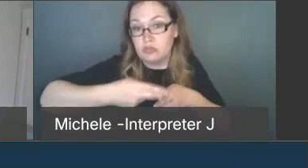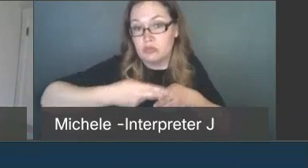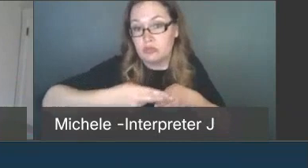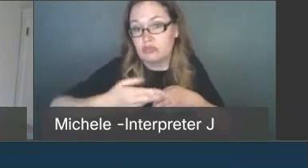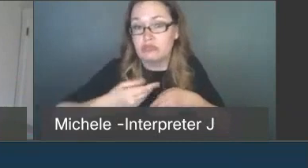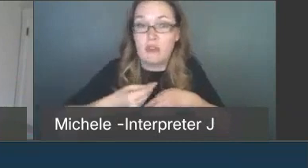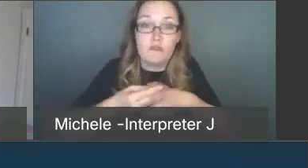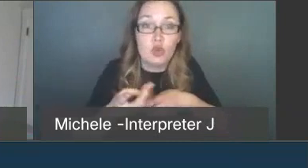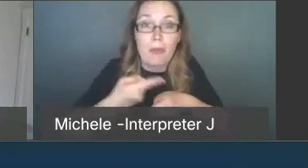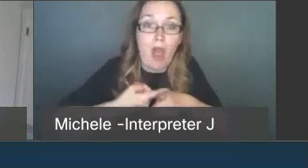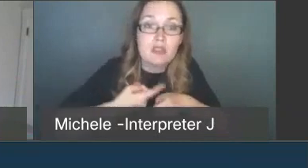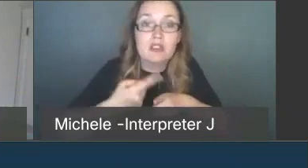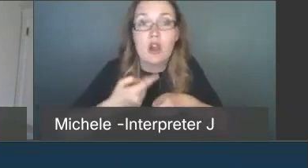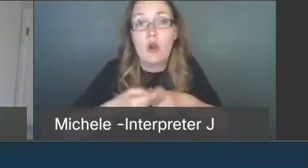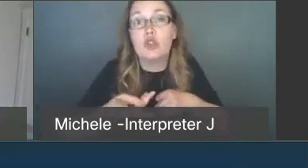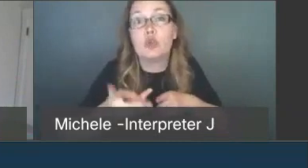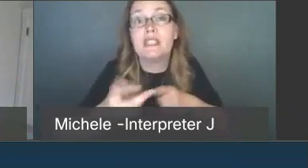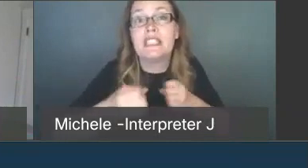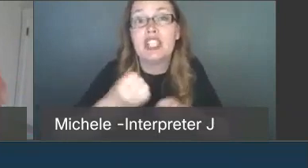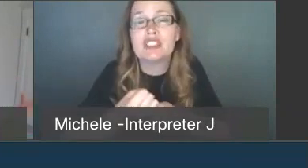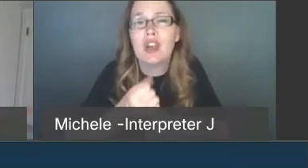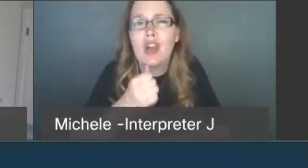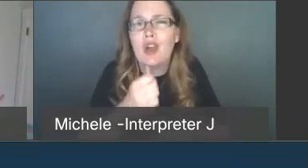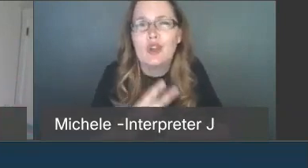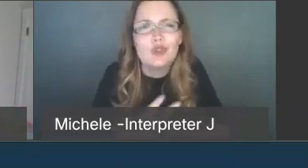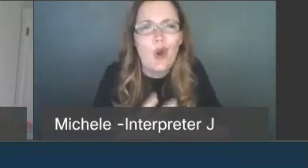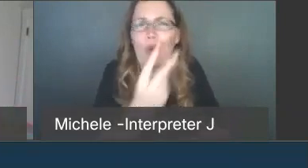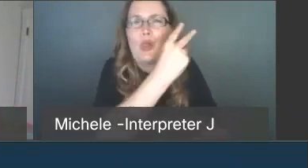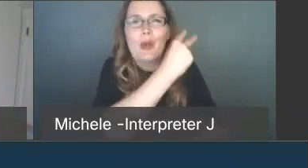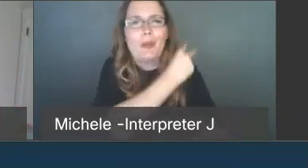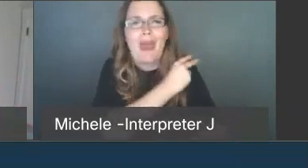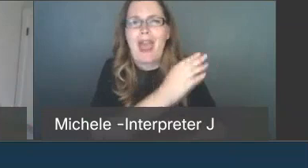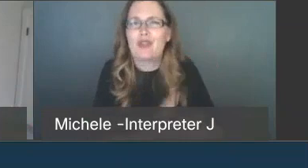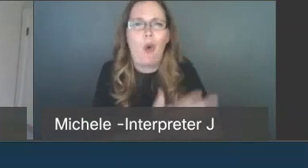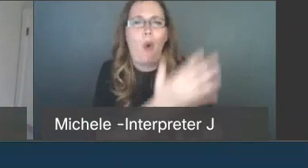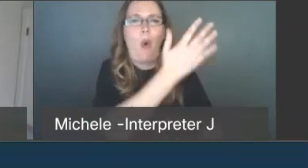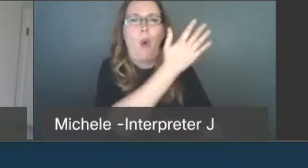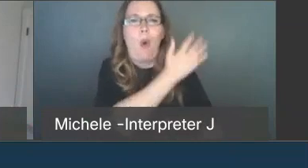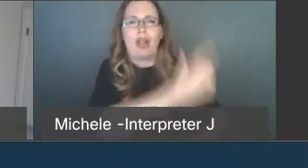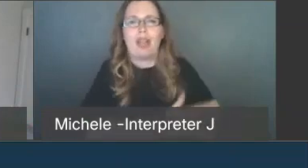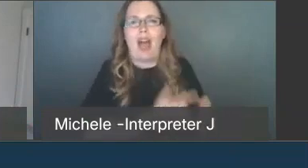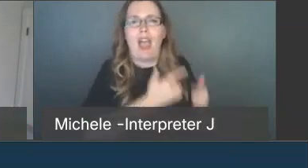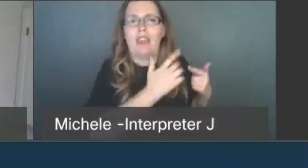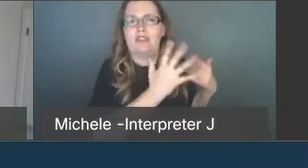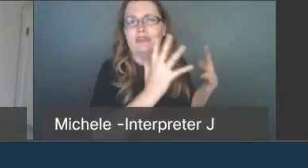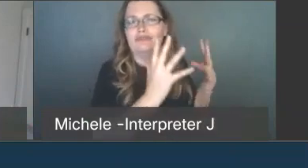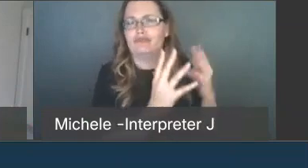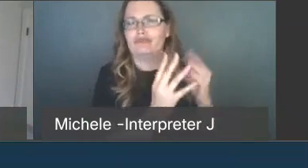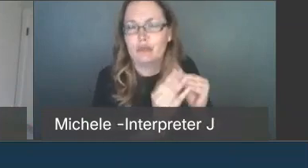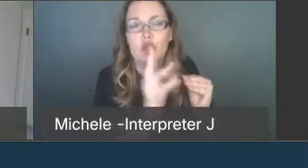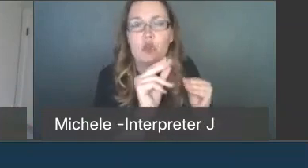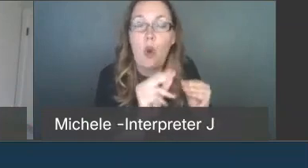the next few months or year, we shouldn't be looking back to a person's entire lifetime. We should actually be looking at what is most